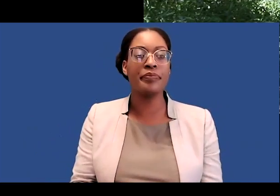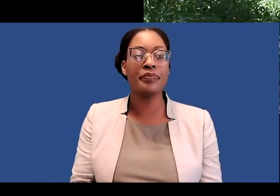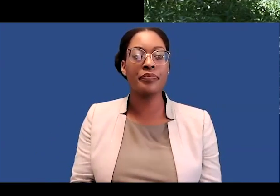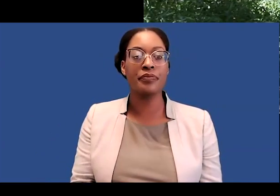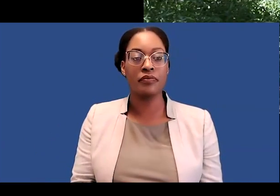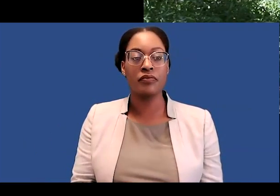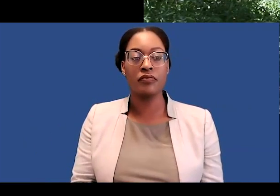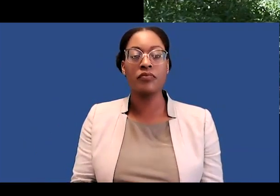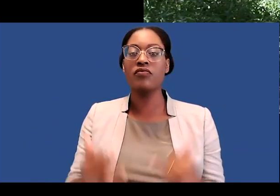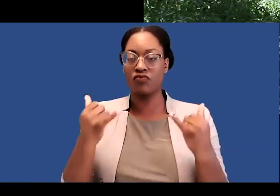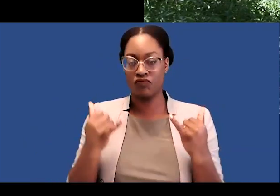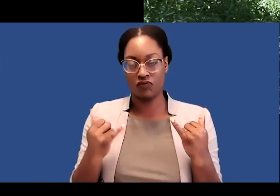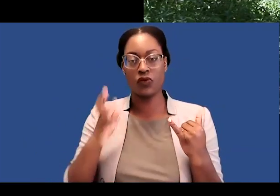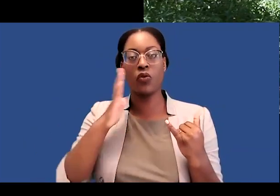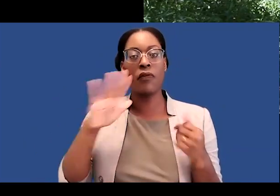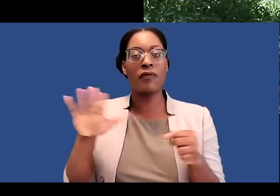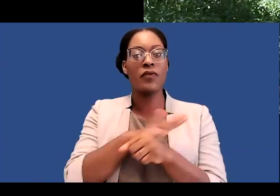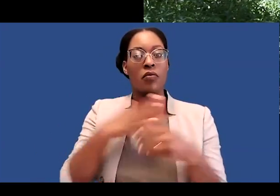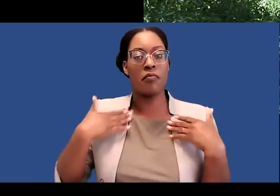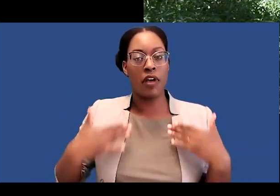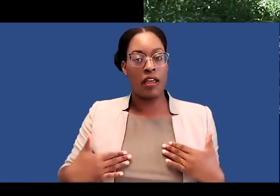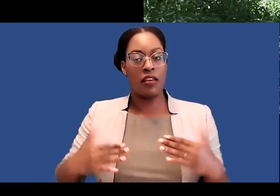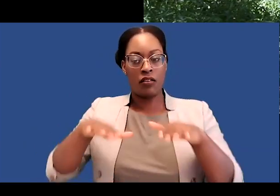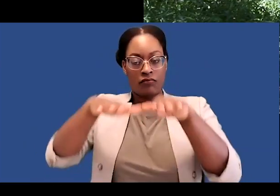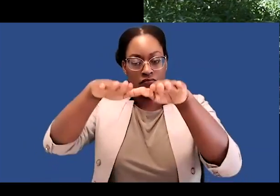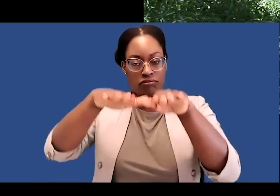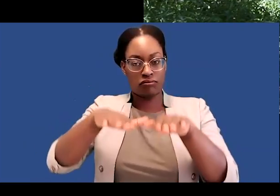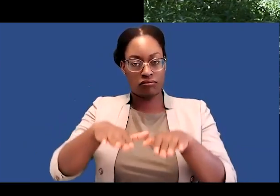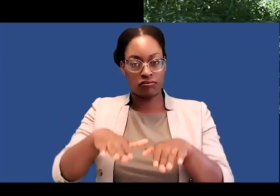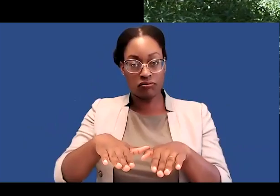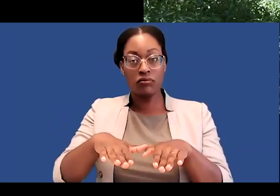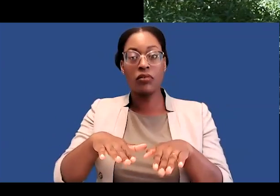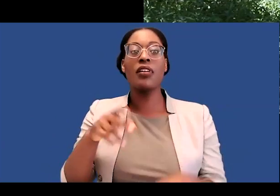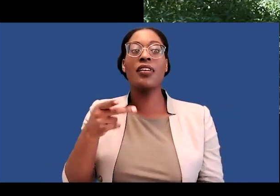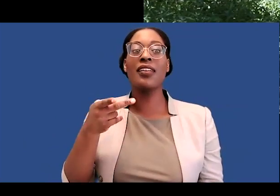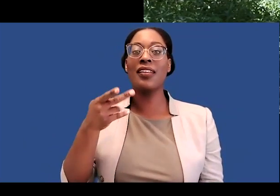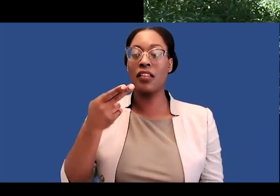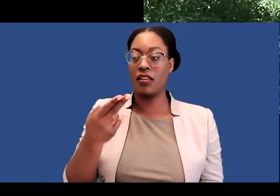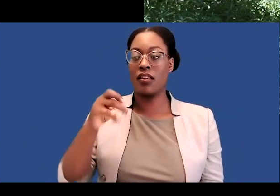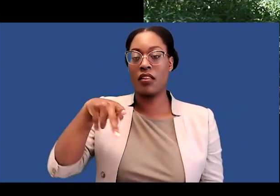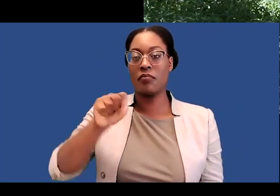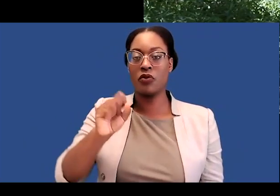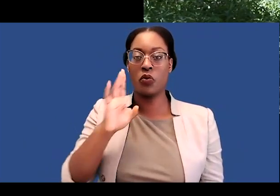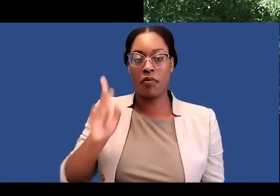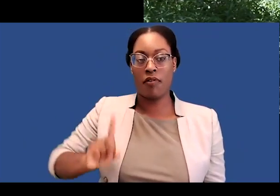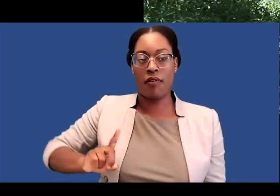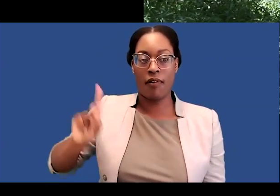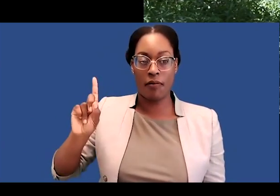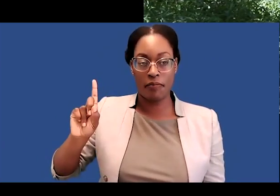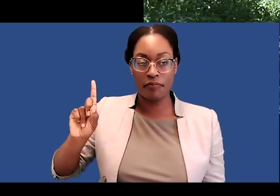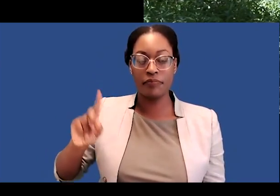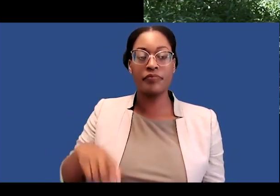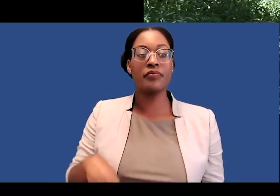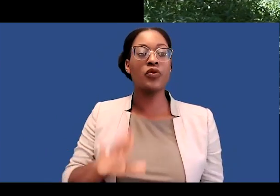And go ahead and drop the body down, then send the hips up. So only the feet, the knees, and the chest, and the